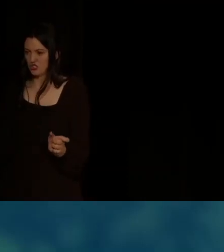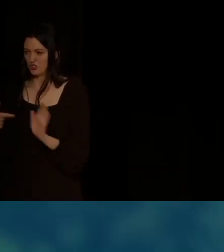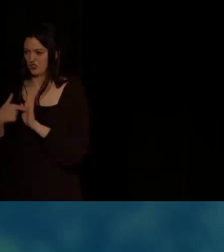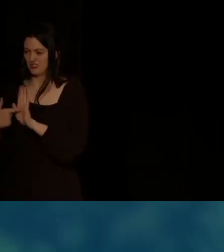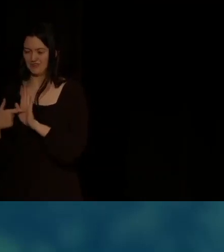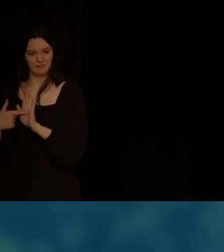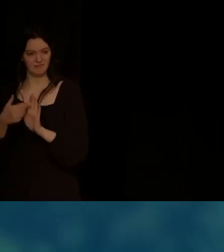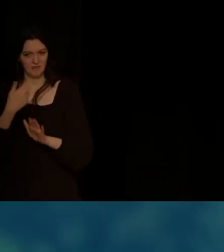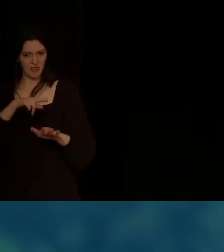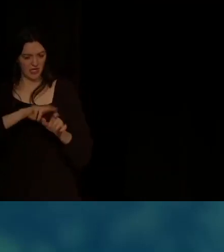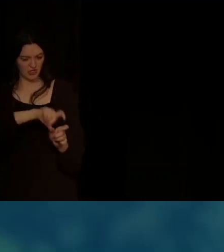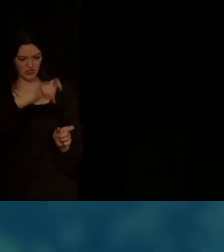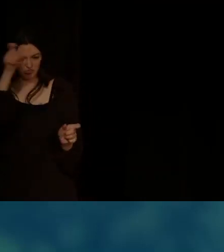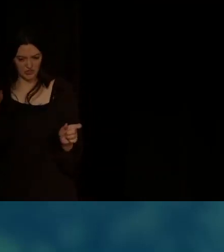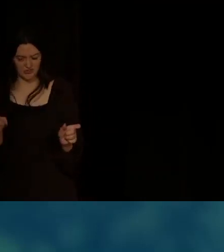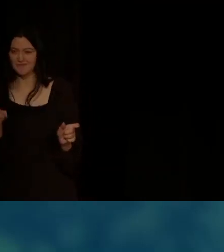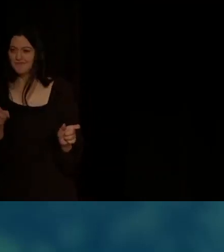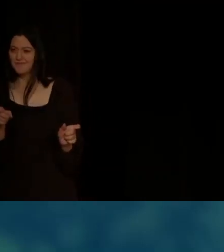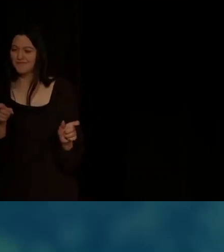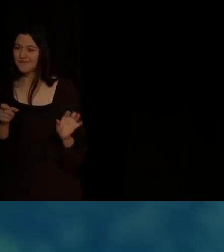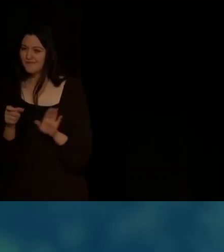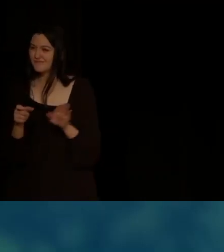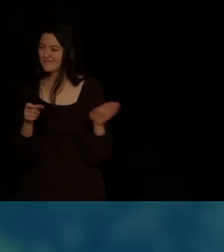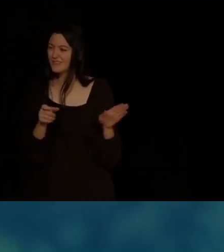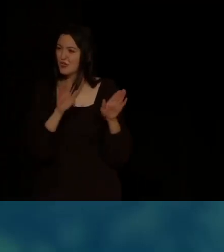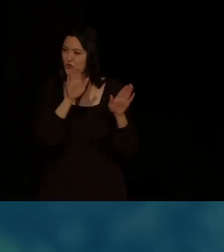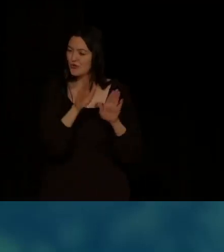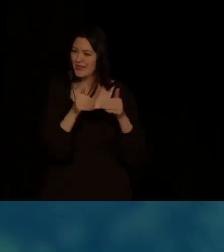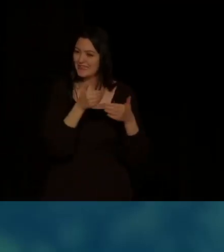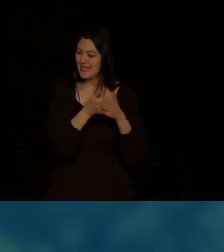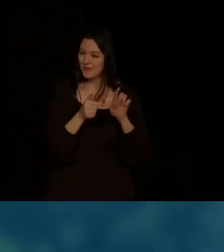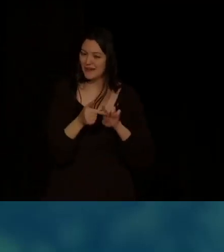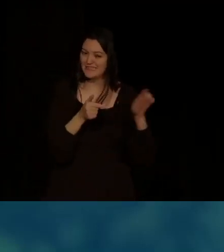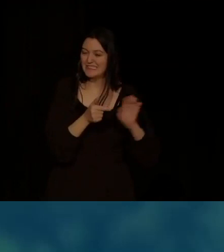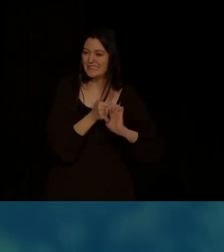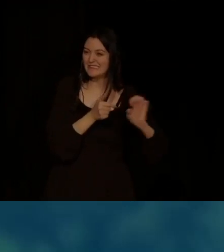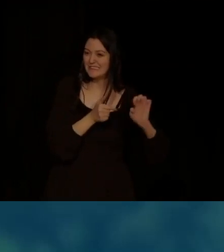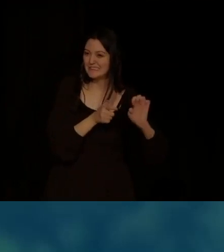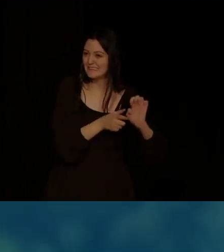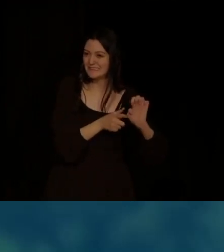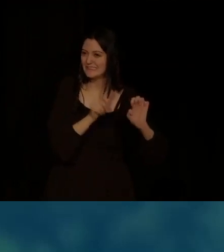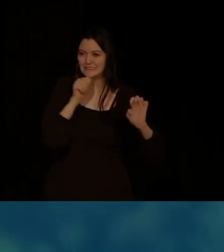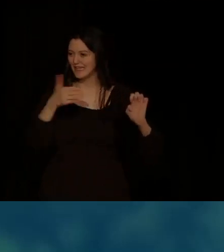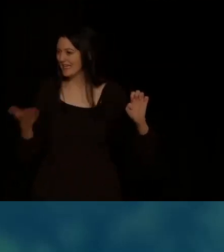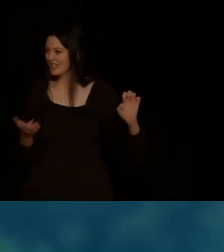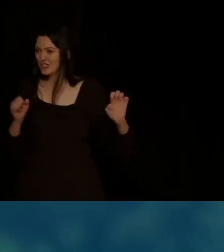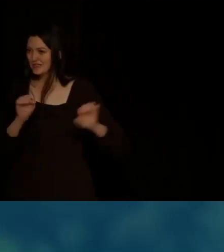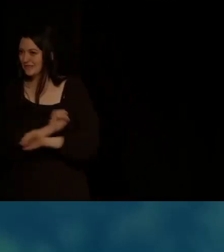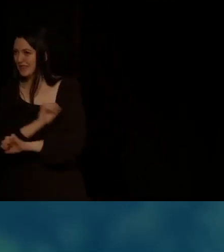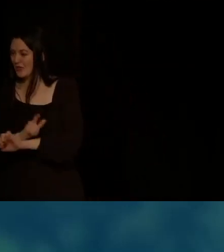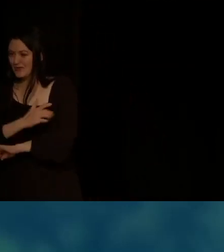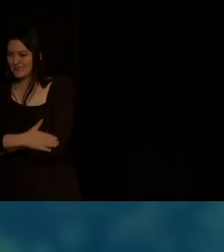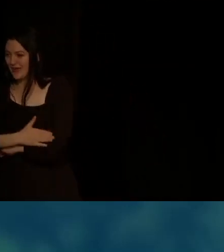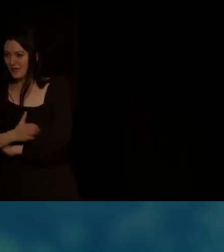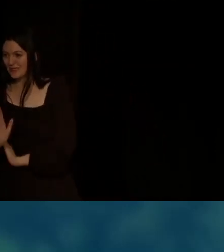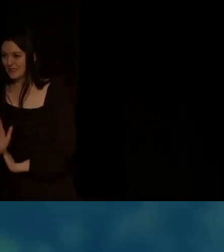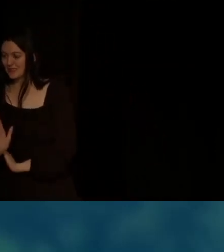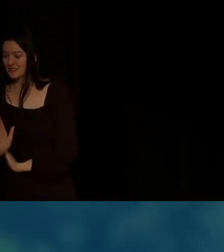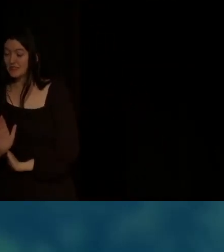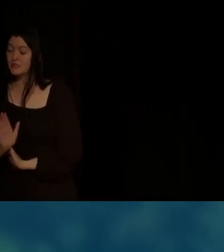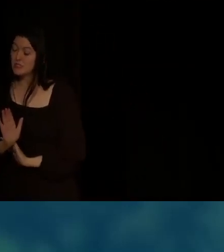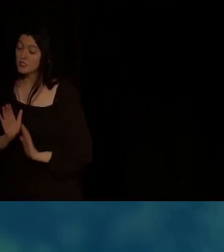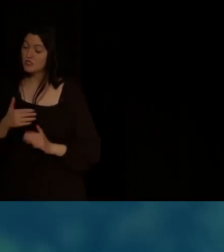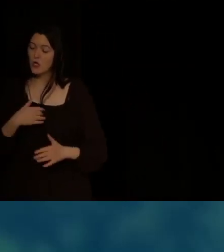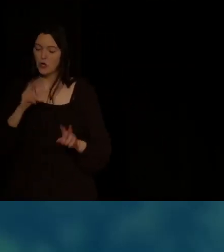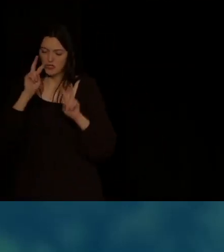national monument sits within the boundaries of our great neighbor to the east, not here in St. Louis County. When taking a